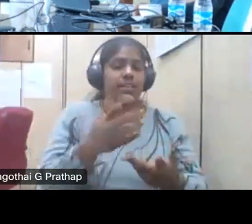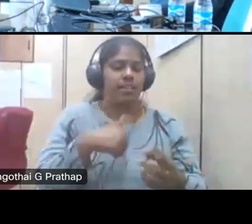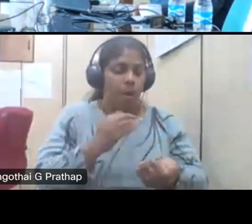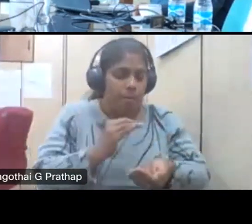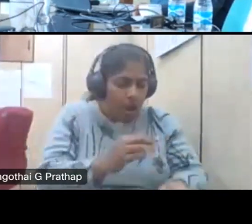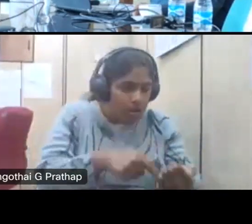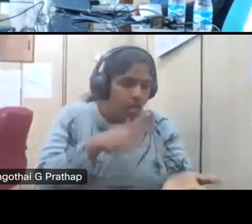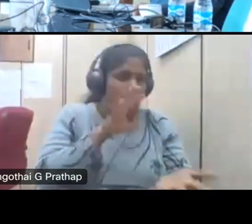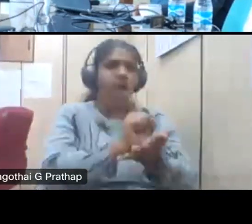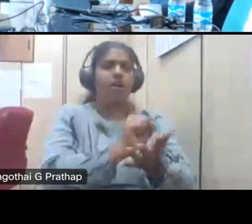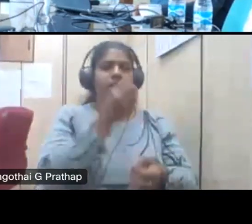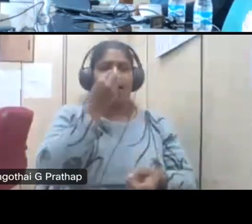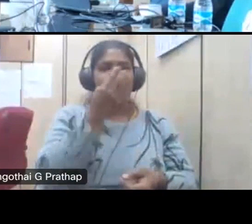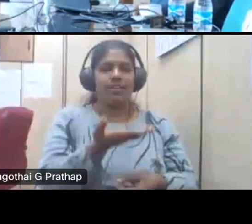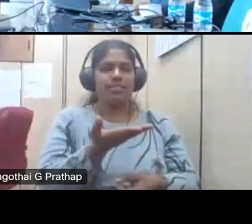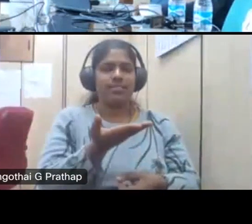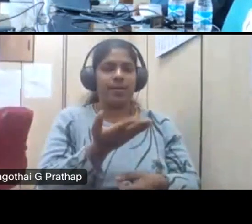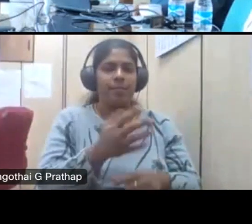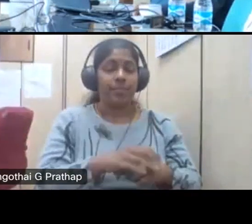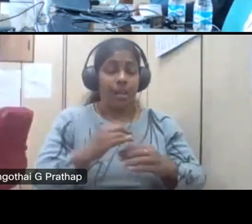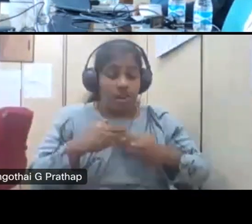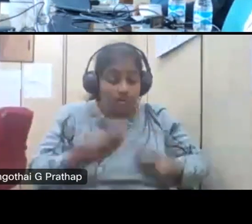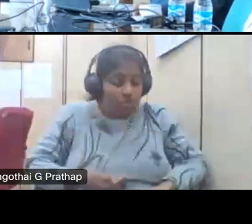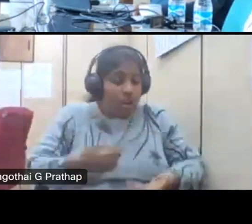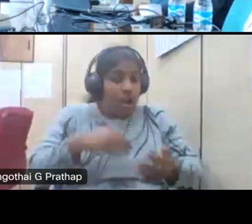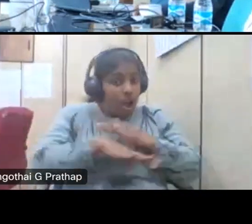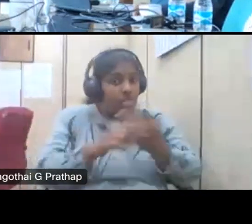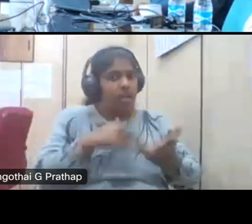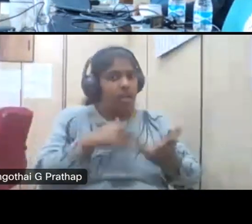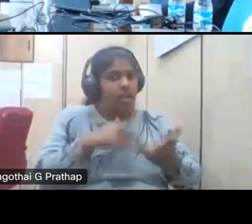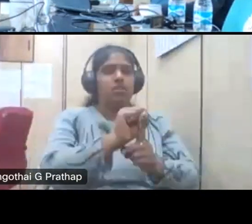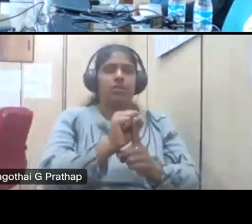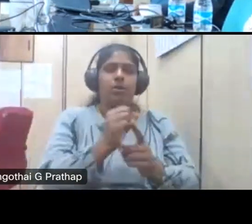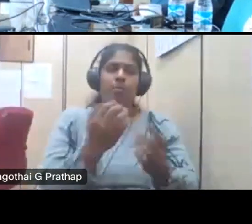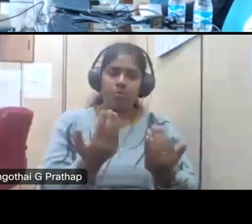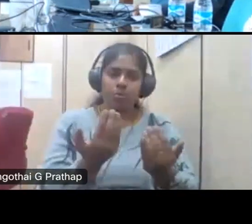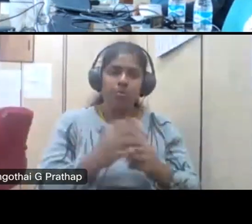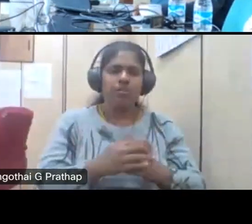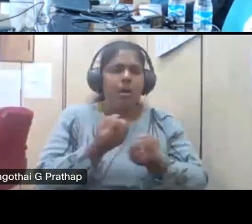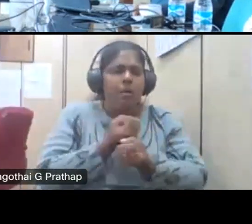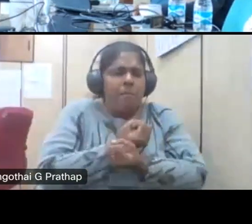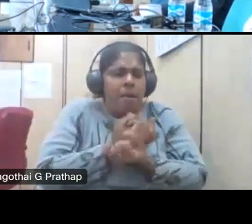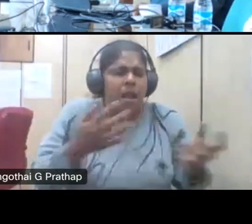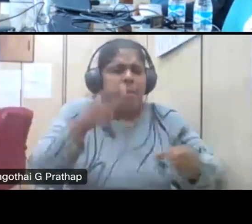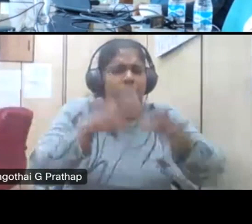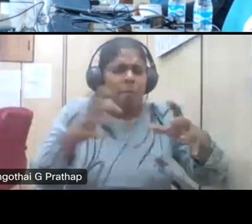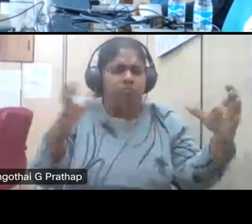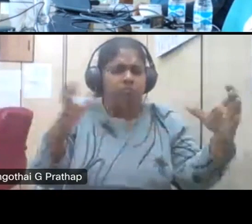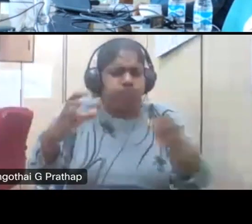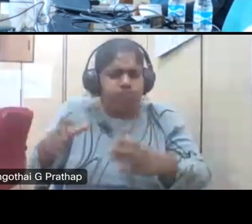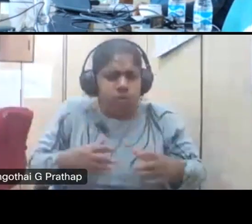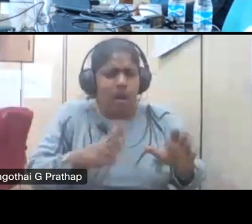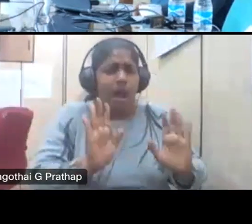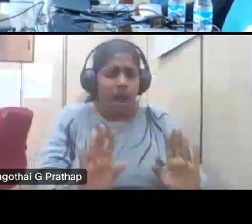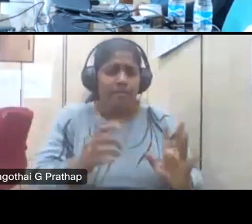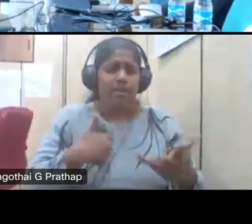or even before the child is born. So we have a large group of people that work together today.